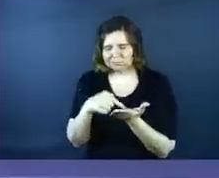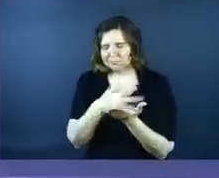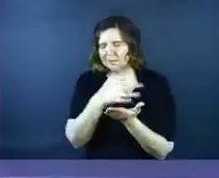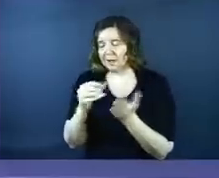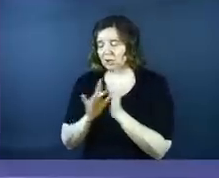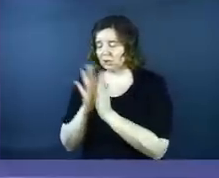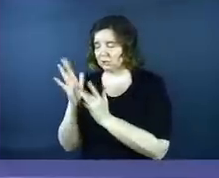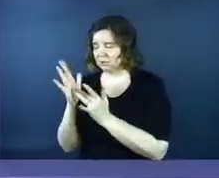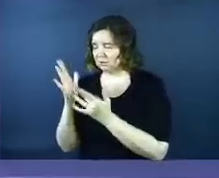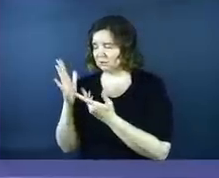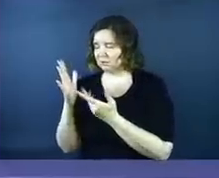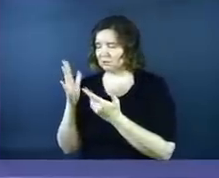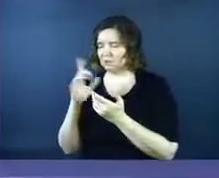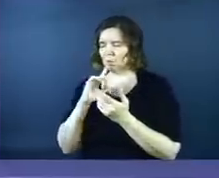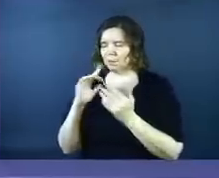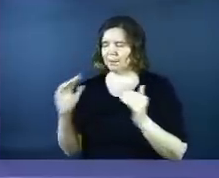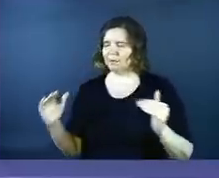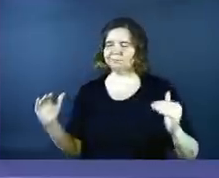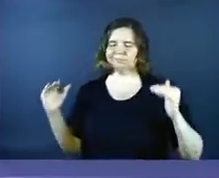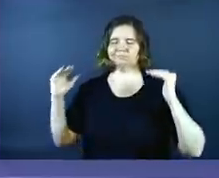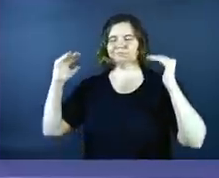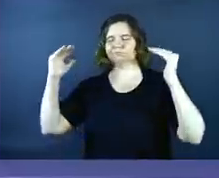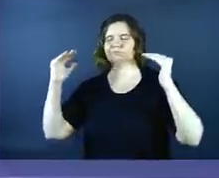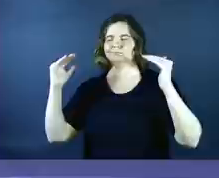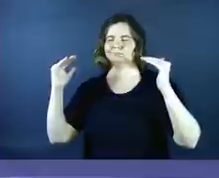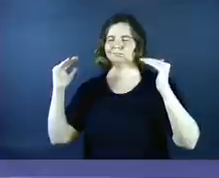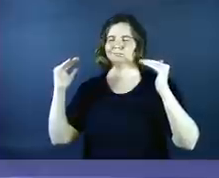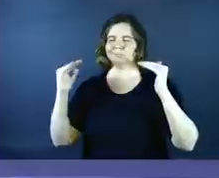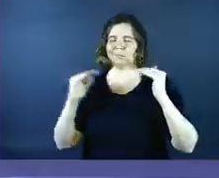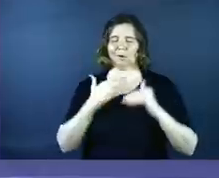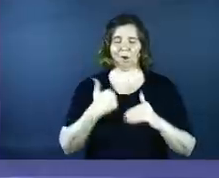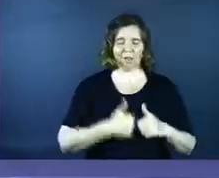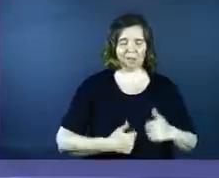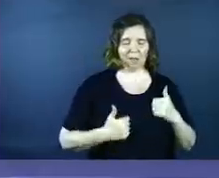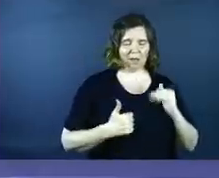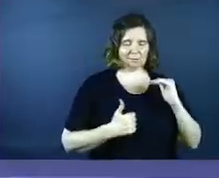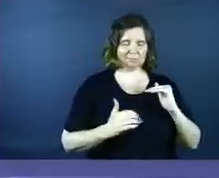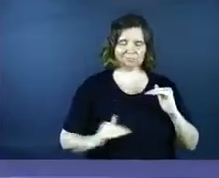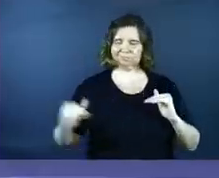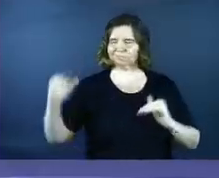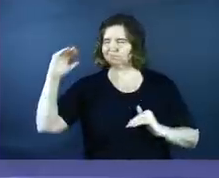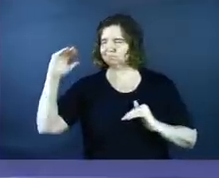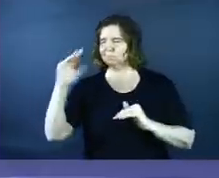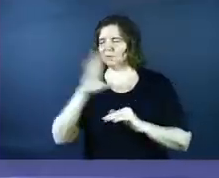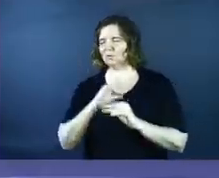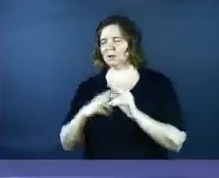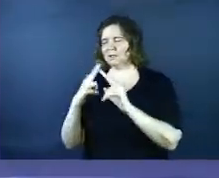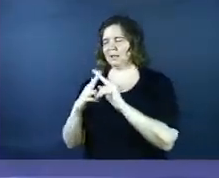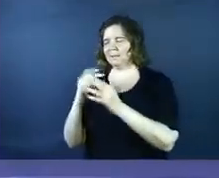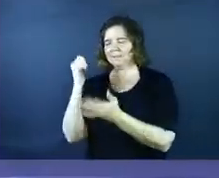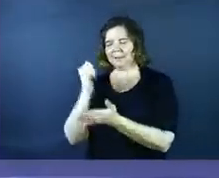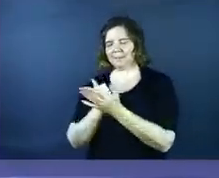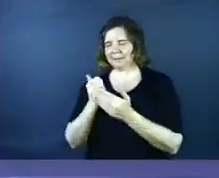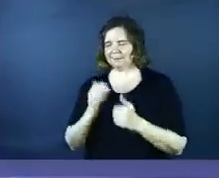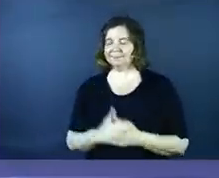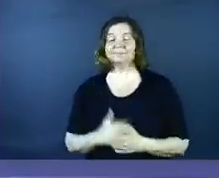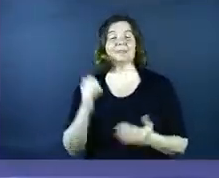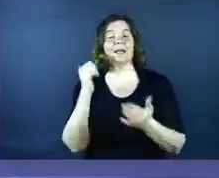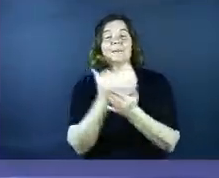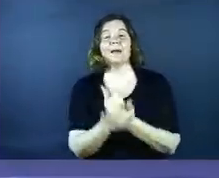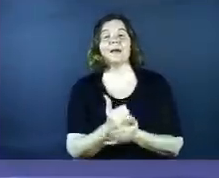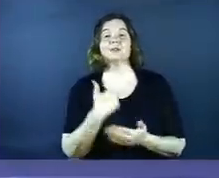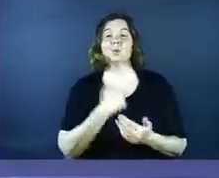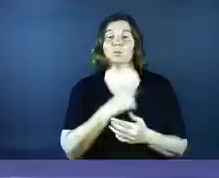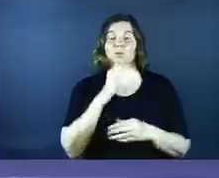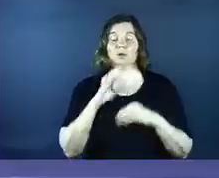and Jesus would be elevated above all things in our lives. In Christ's name, amen. Amen. So